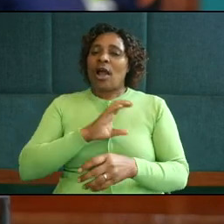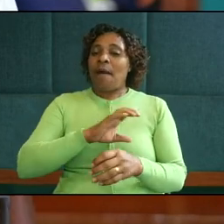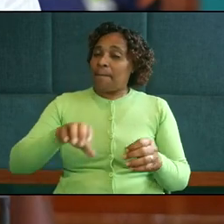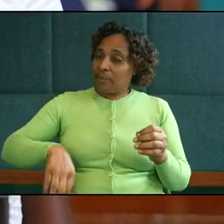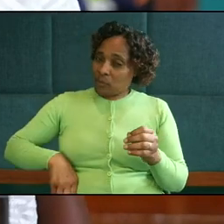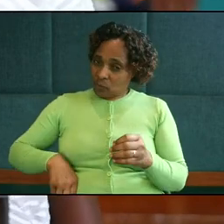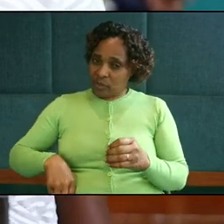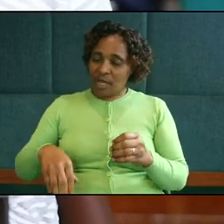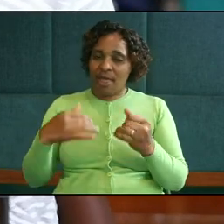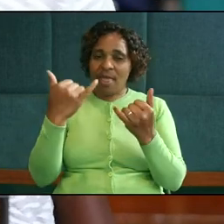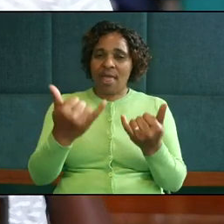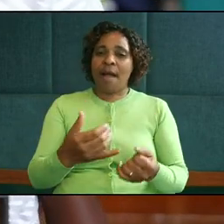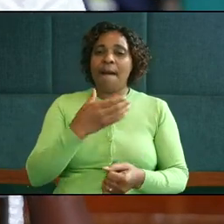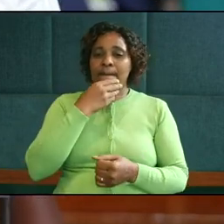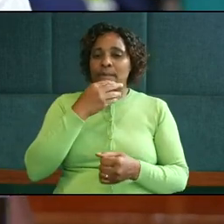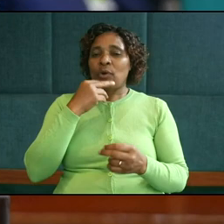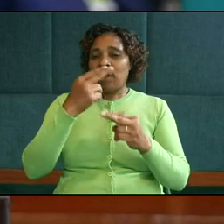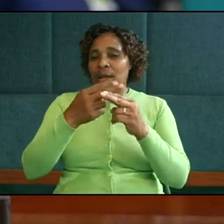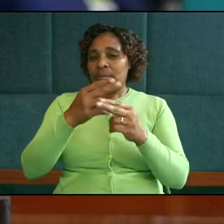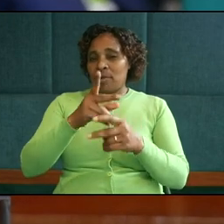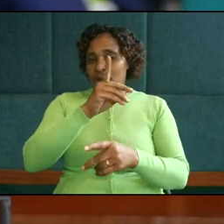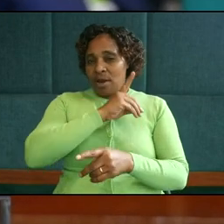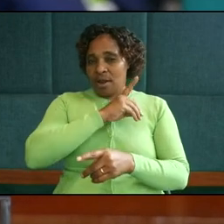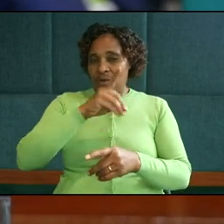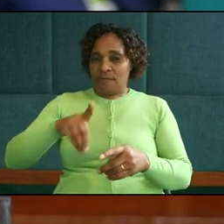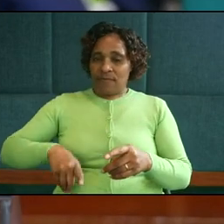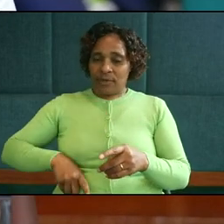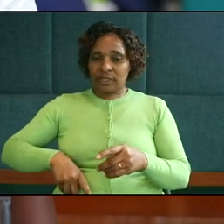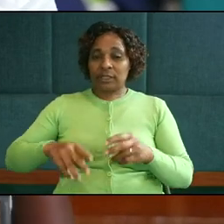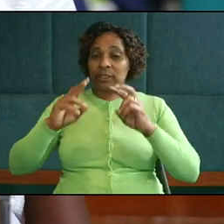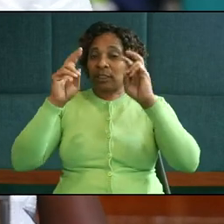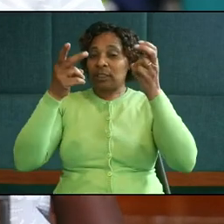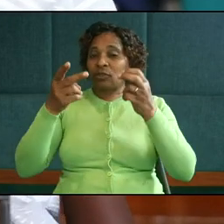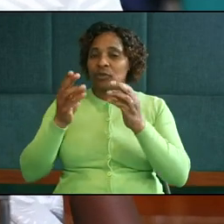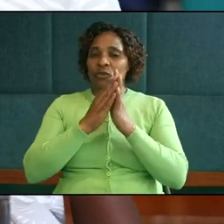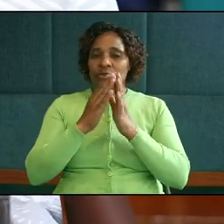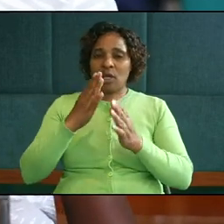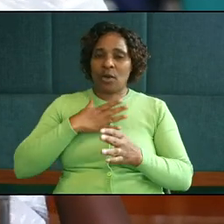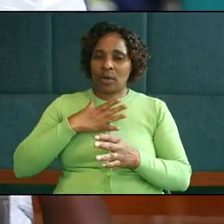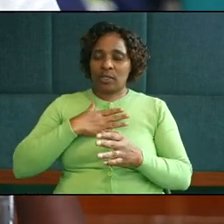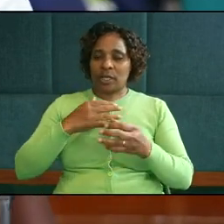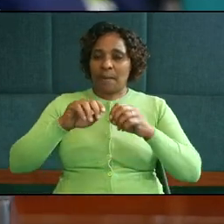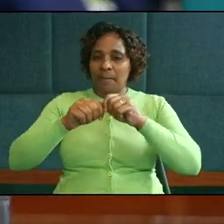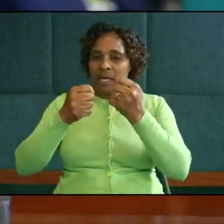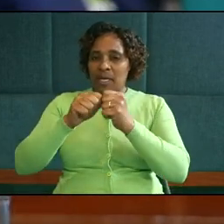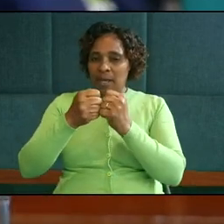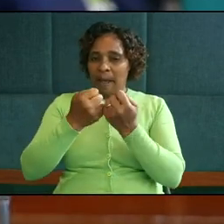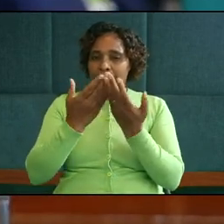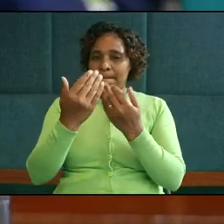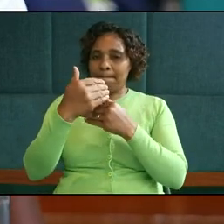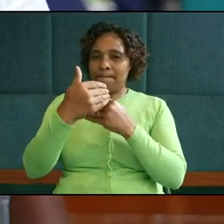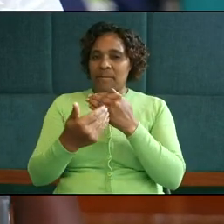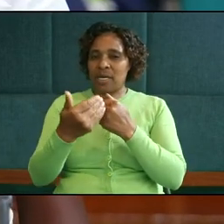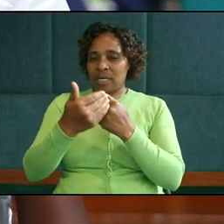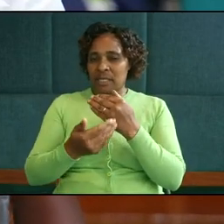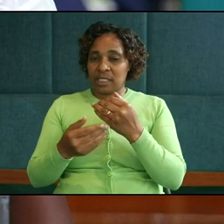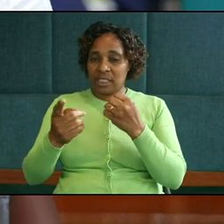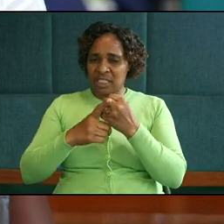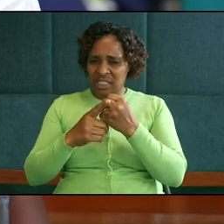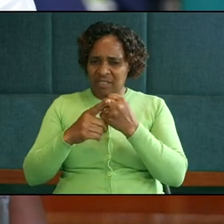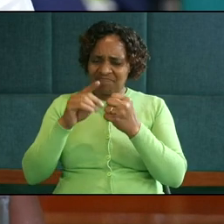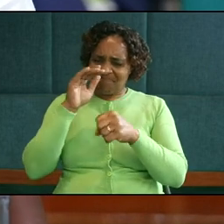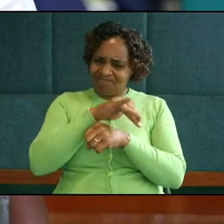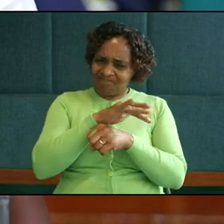it's about a young boy named David. And the title of our story is Breaking Bread. By 6 o'clock in the